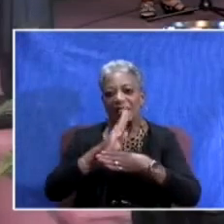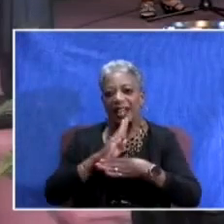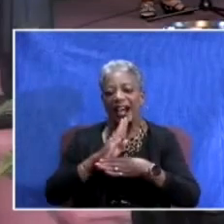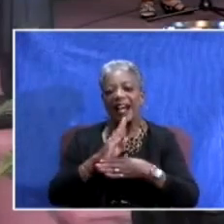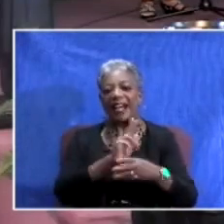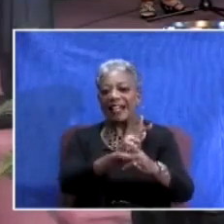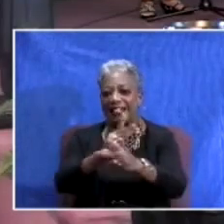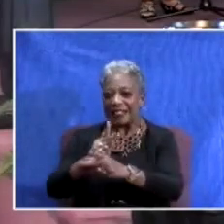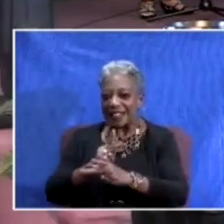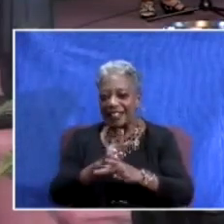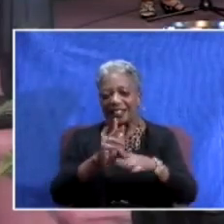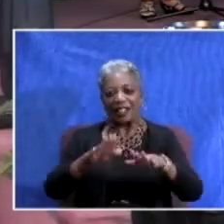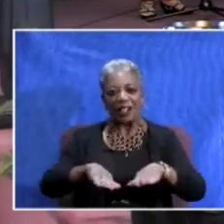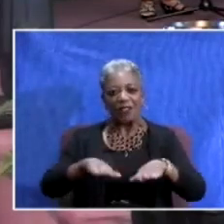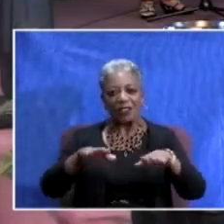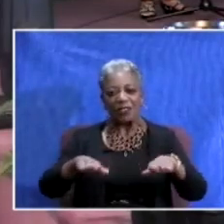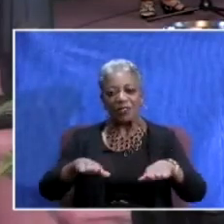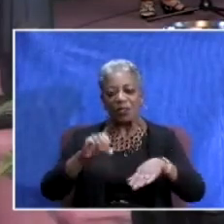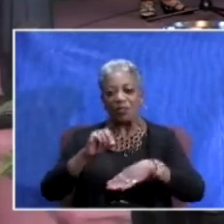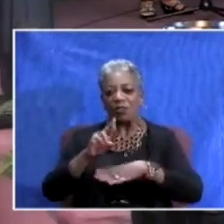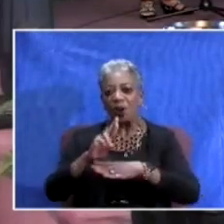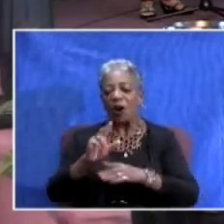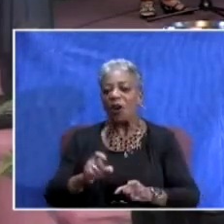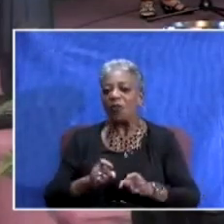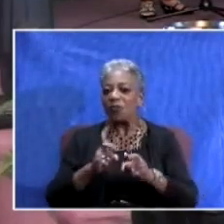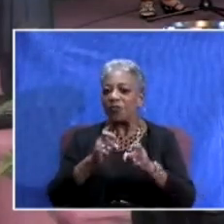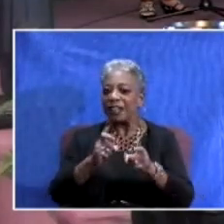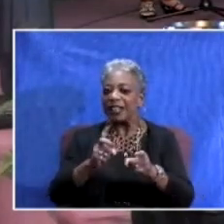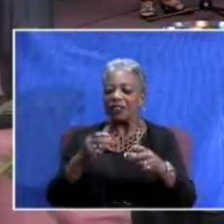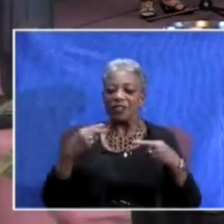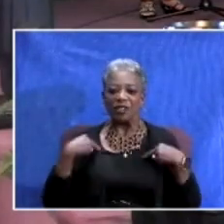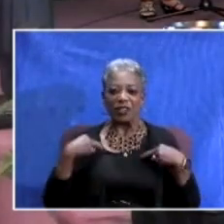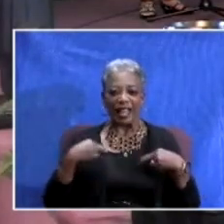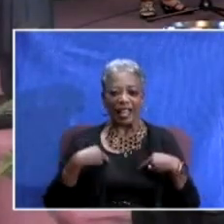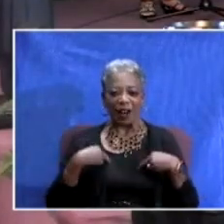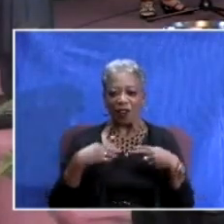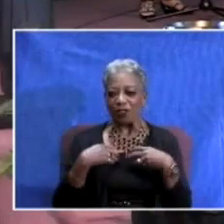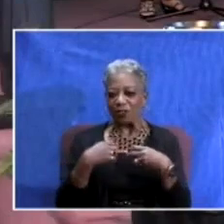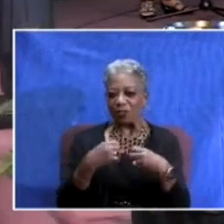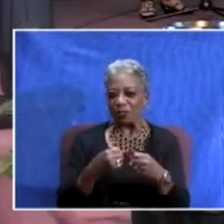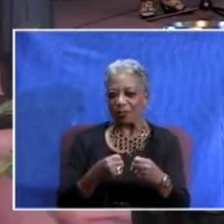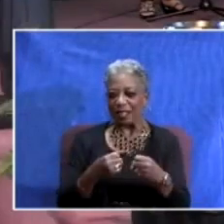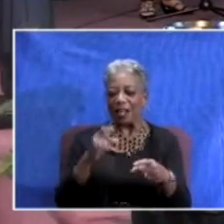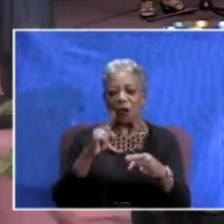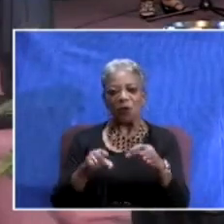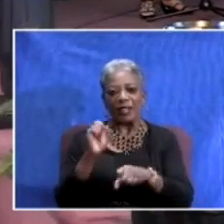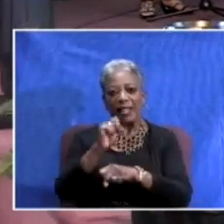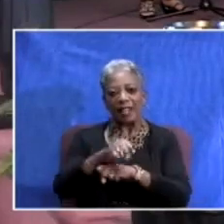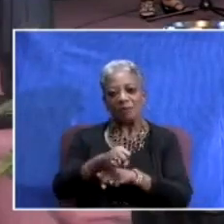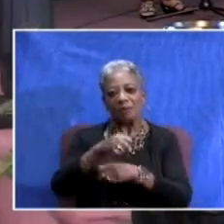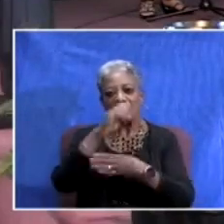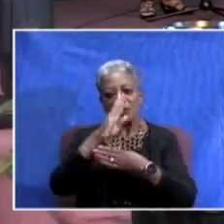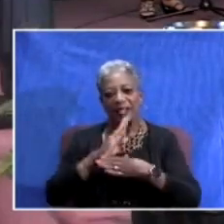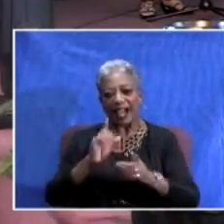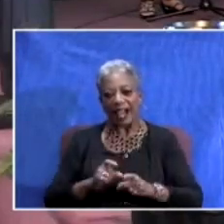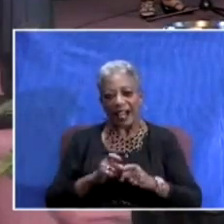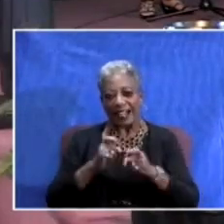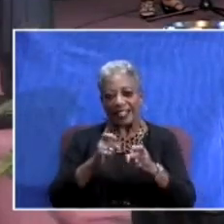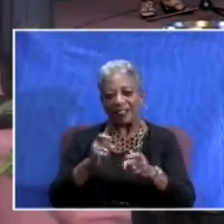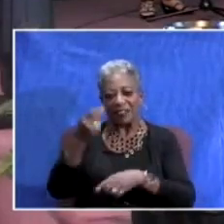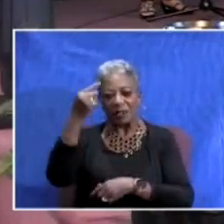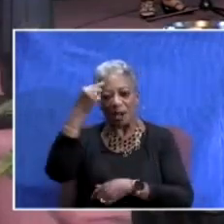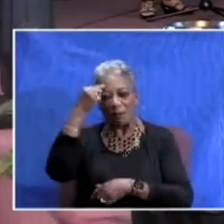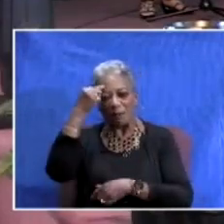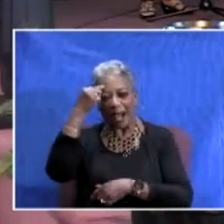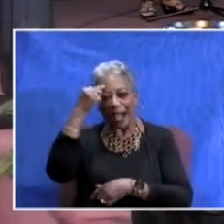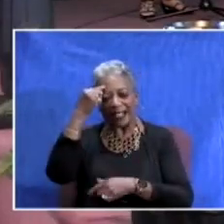You can't beat God for giving you a reasonable portion of your health and strength. You can't beat God giving you a sound mind and the ability